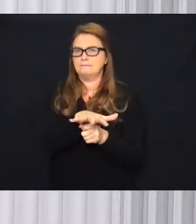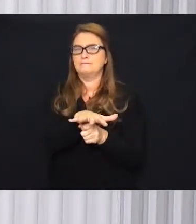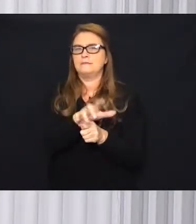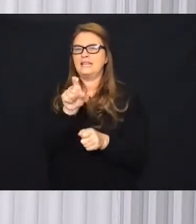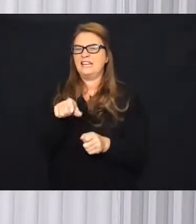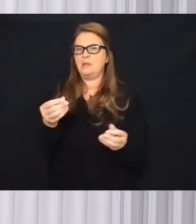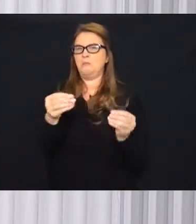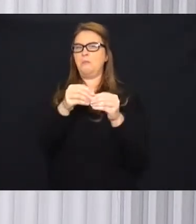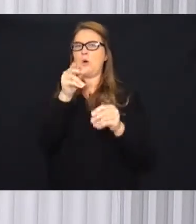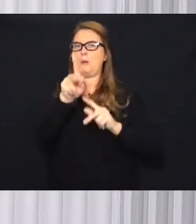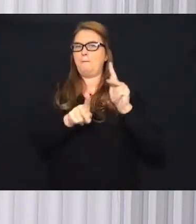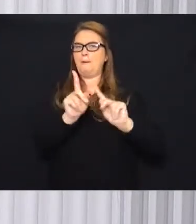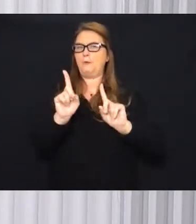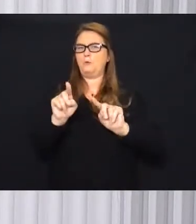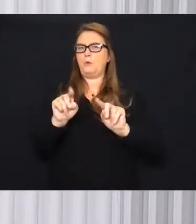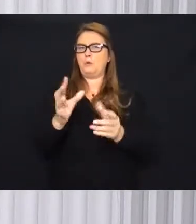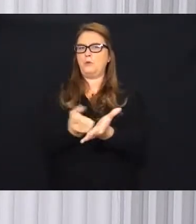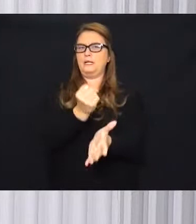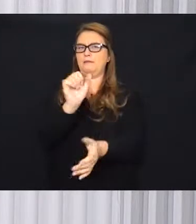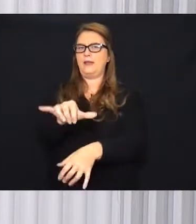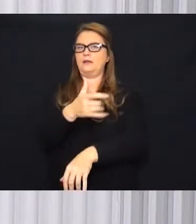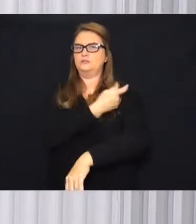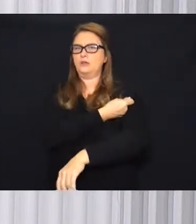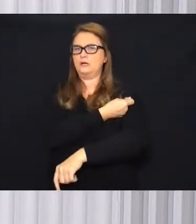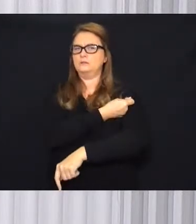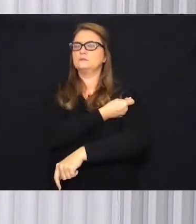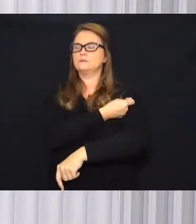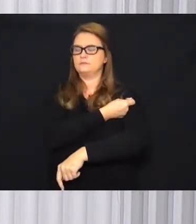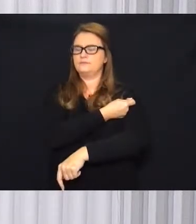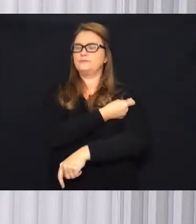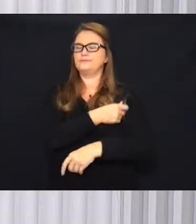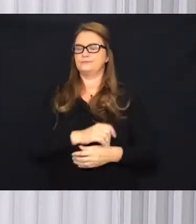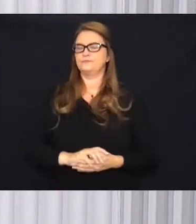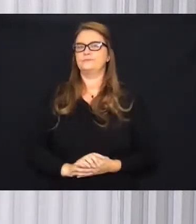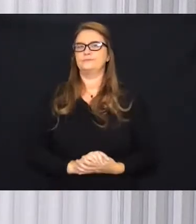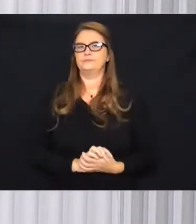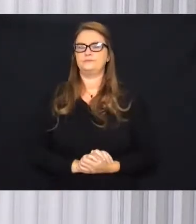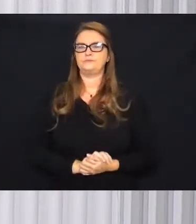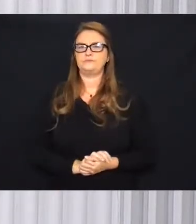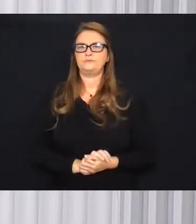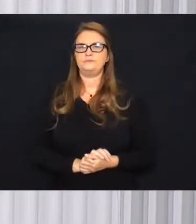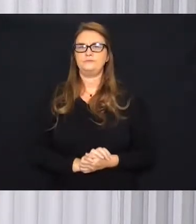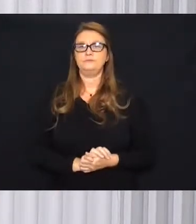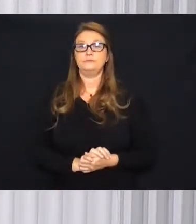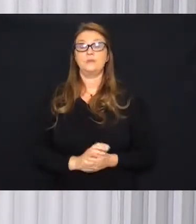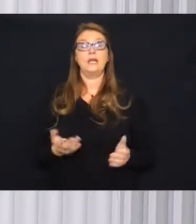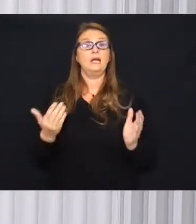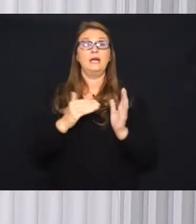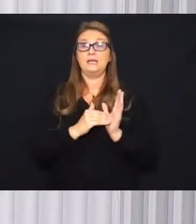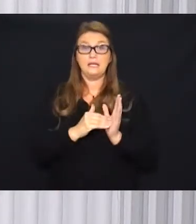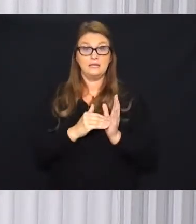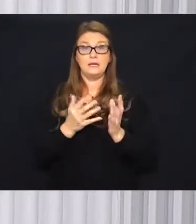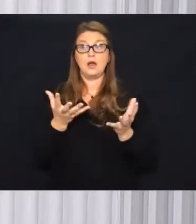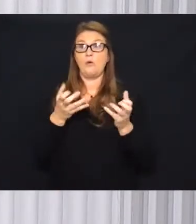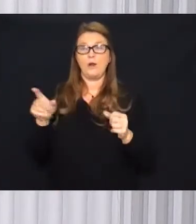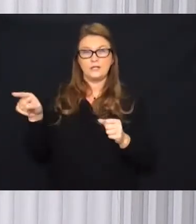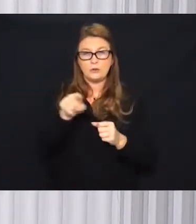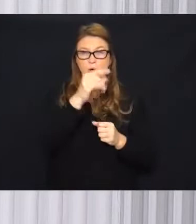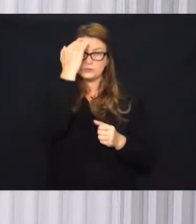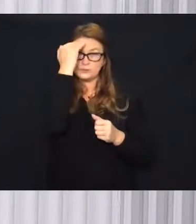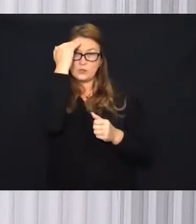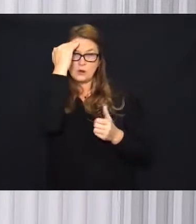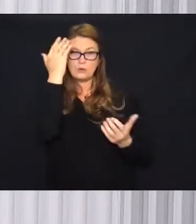blunt the Omicron surge that we're getting ready to see. So again, would ask everyone